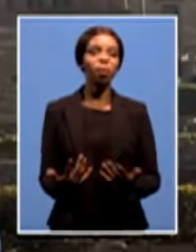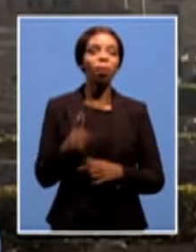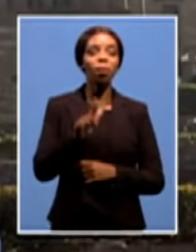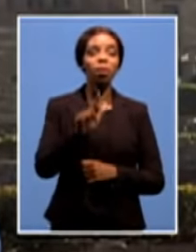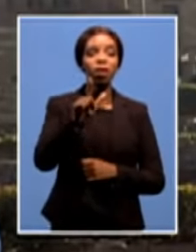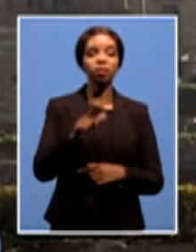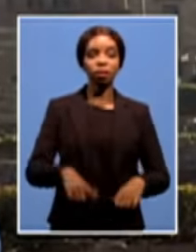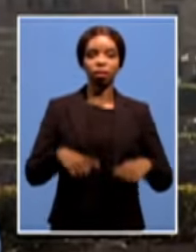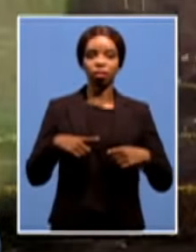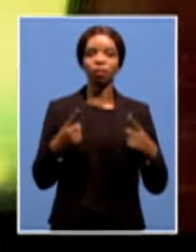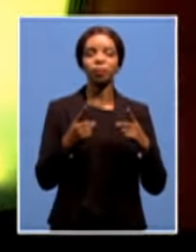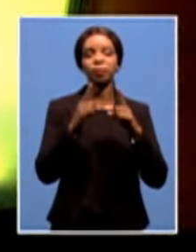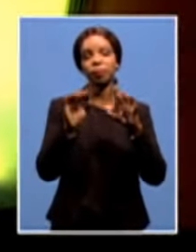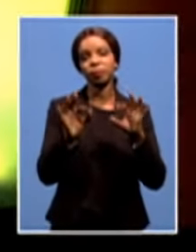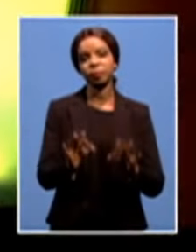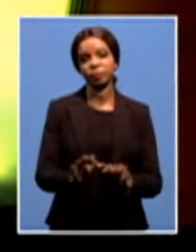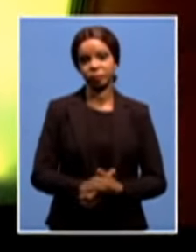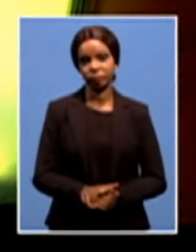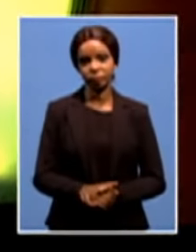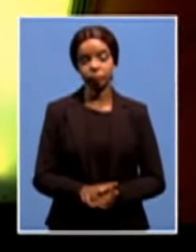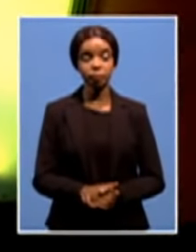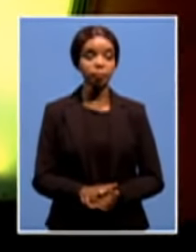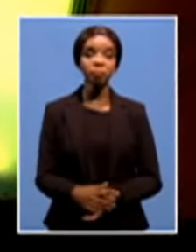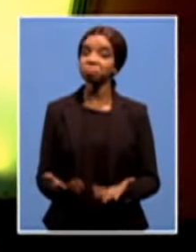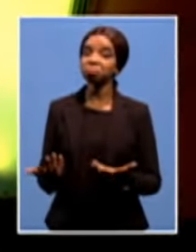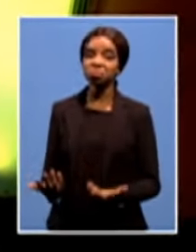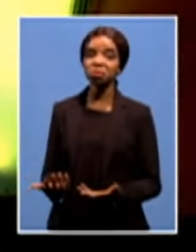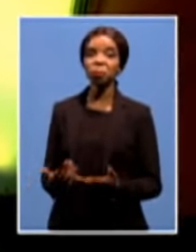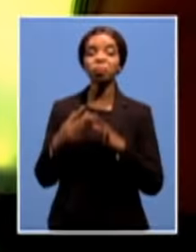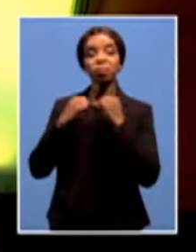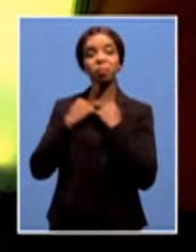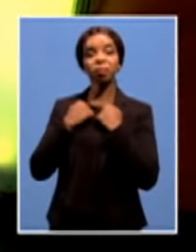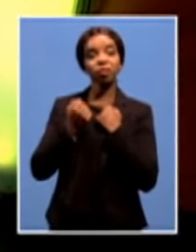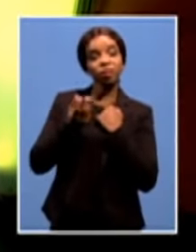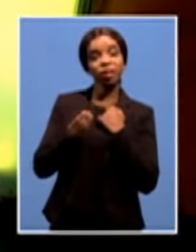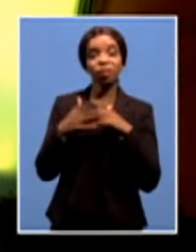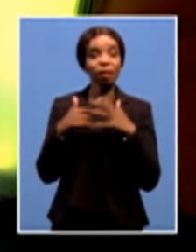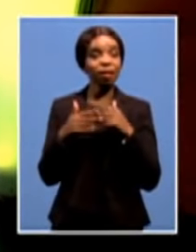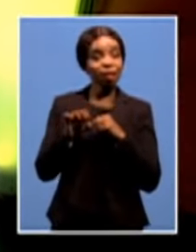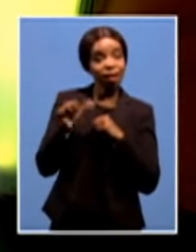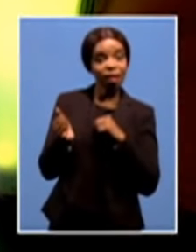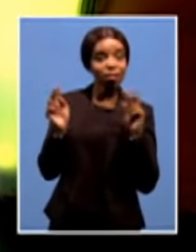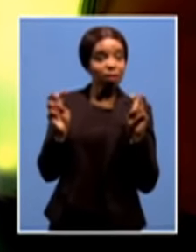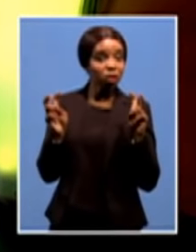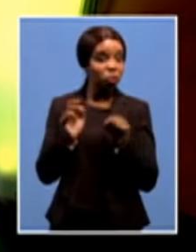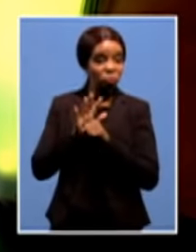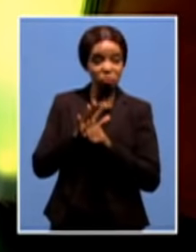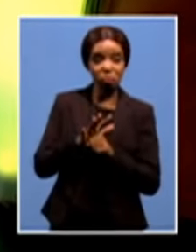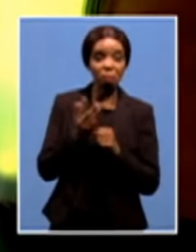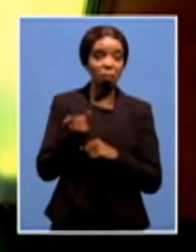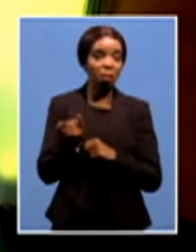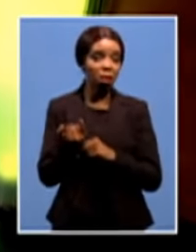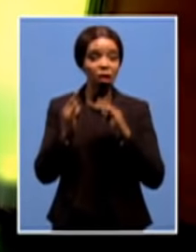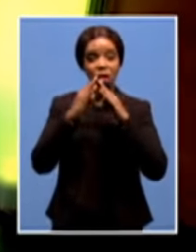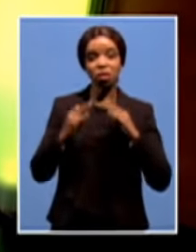life. So for many parents around the country, there are so many other pressing issues in terms of providing